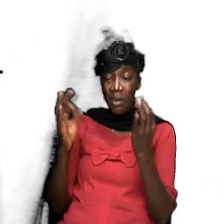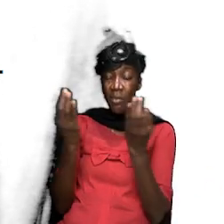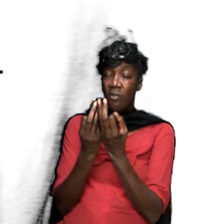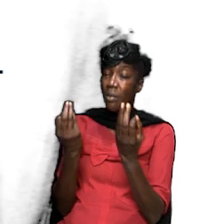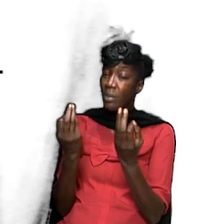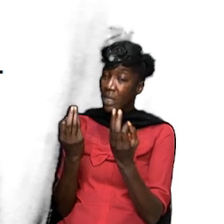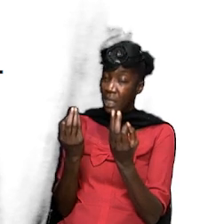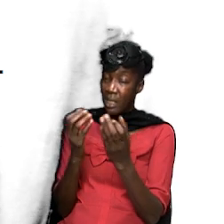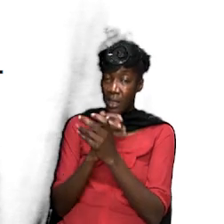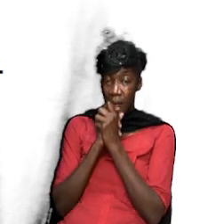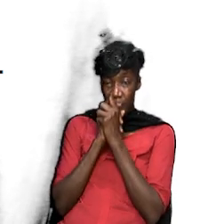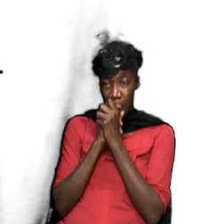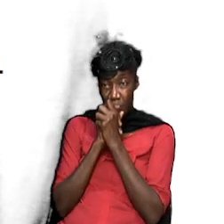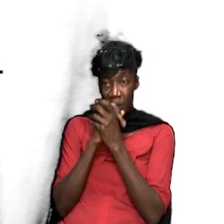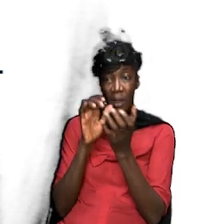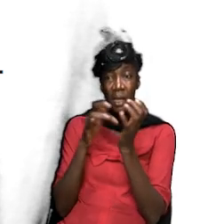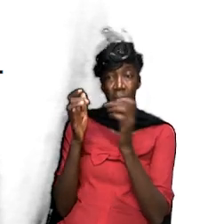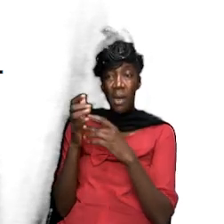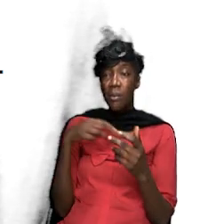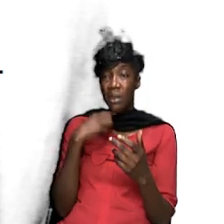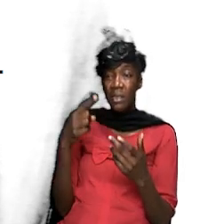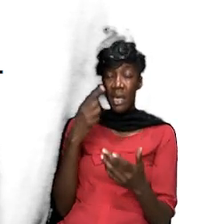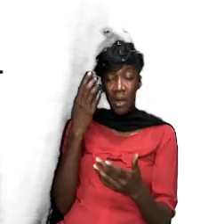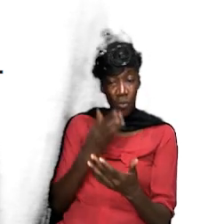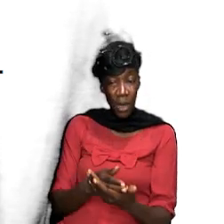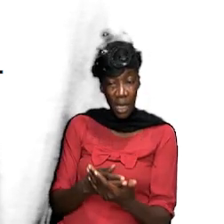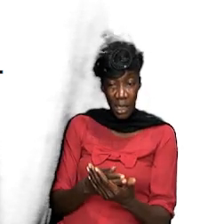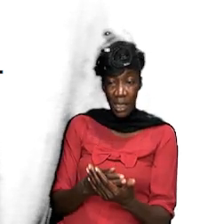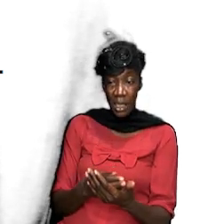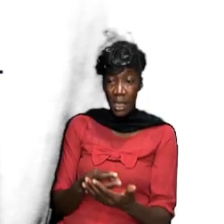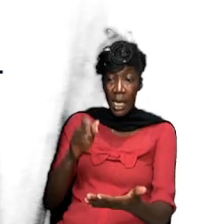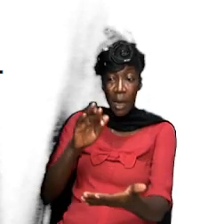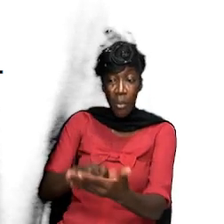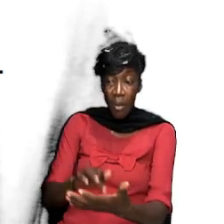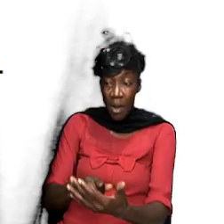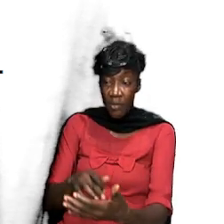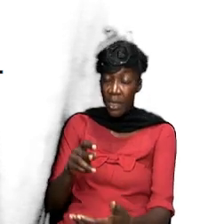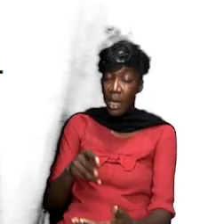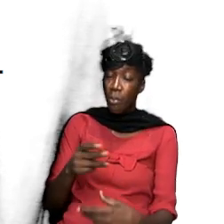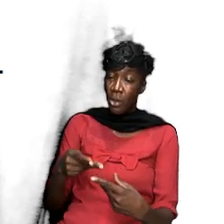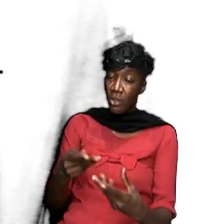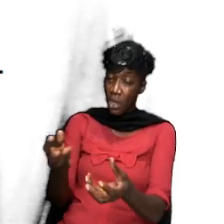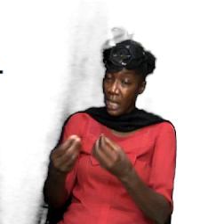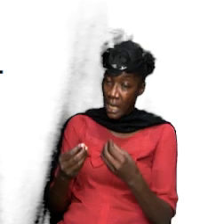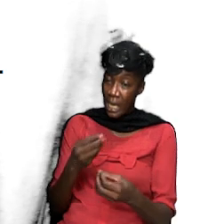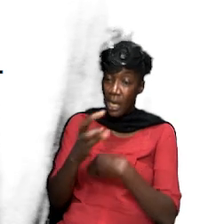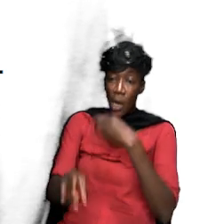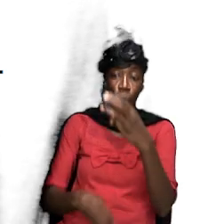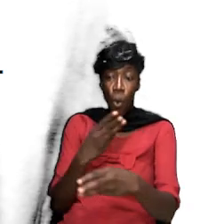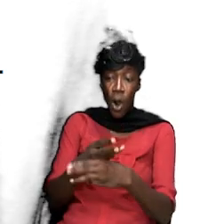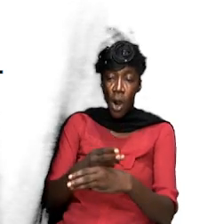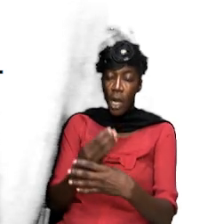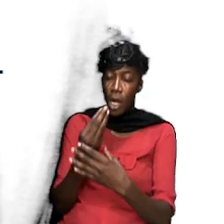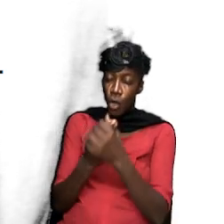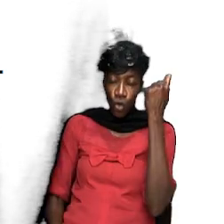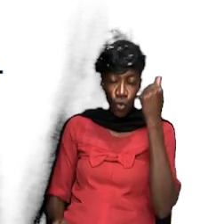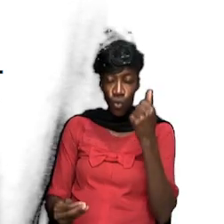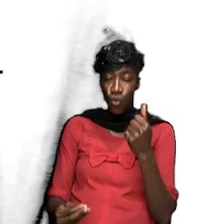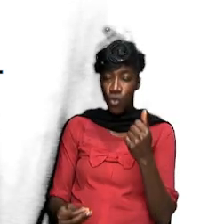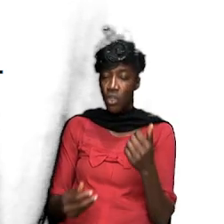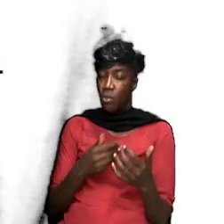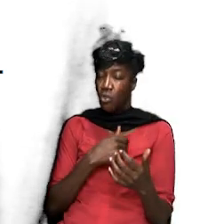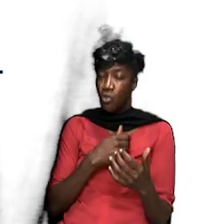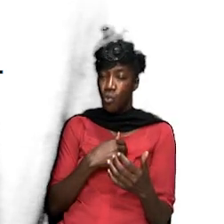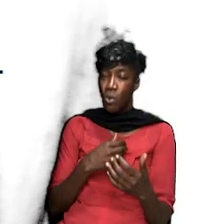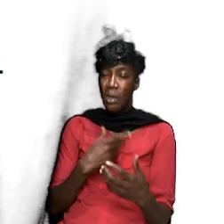Bible says, what shall it profit a man if he should gain the whole world and lose his soul? And what shall he give in exchange,